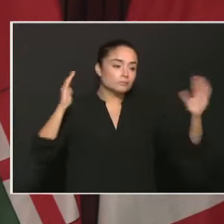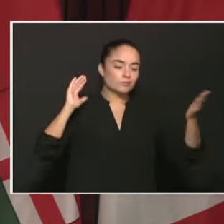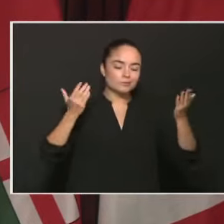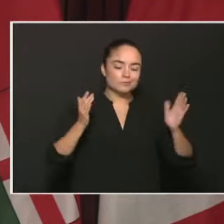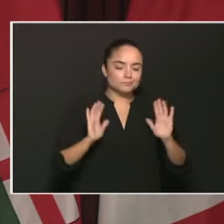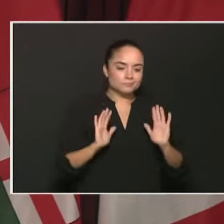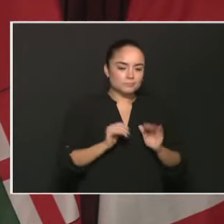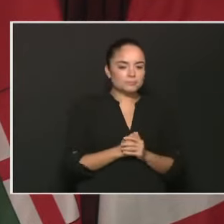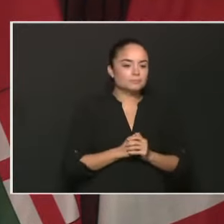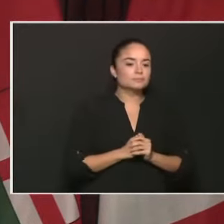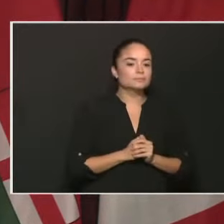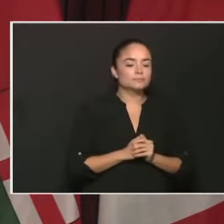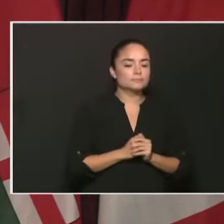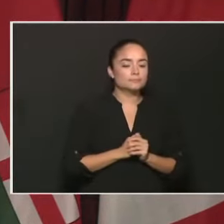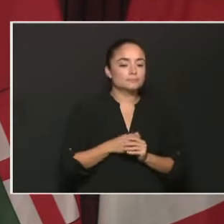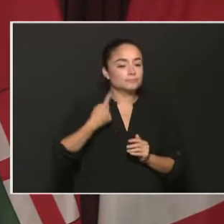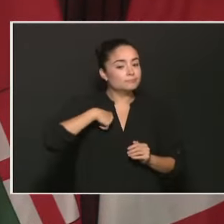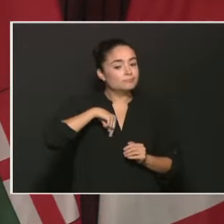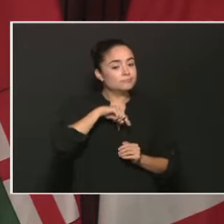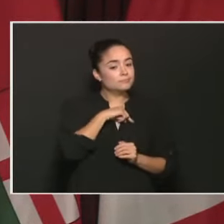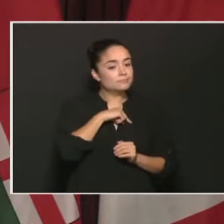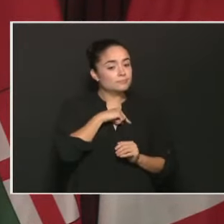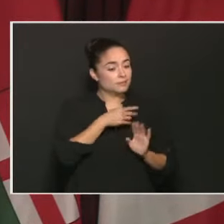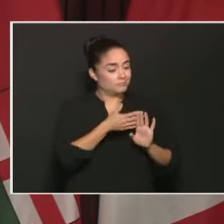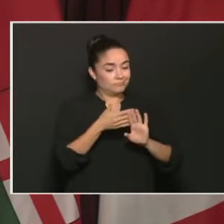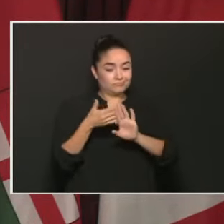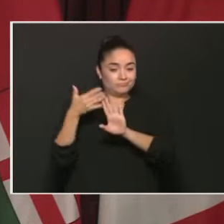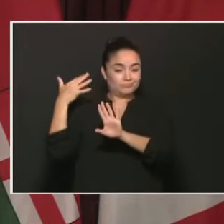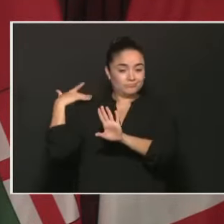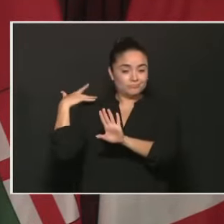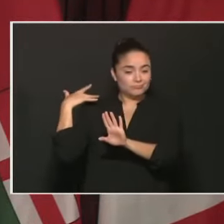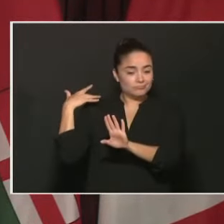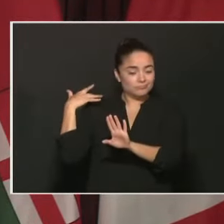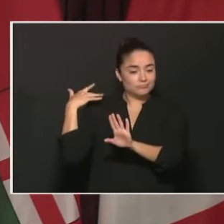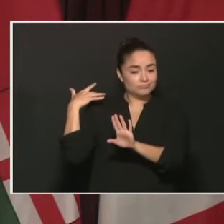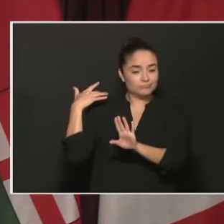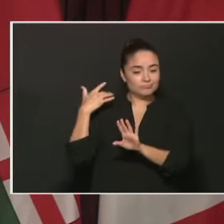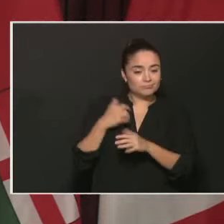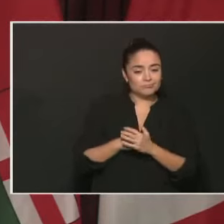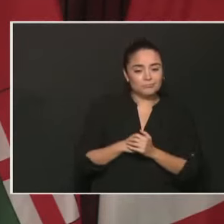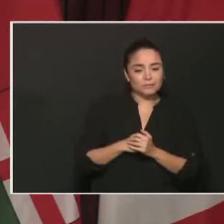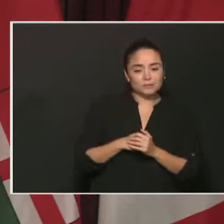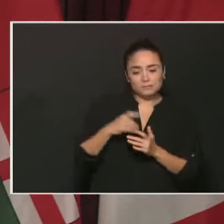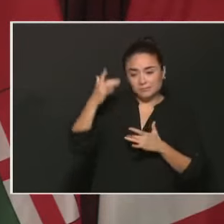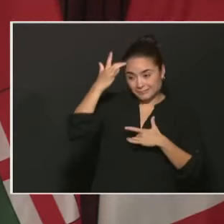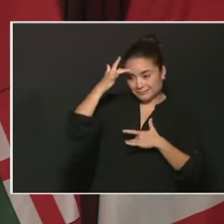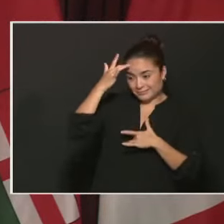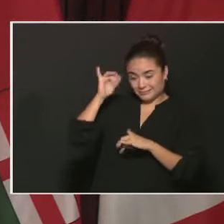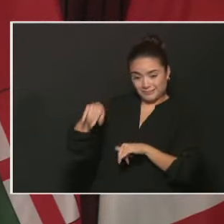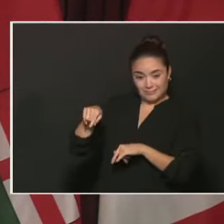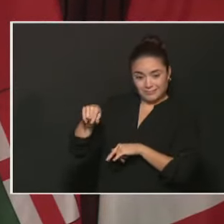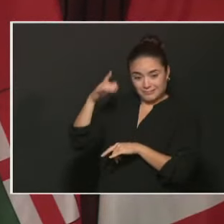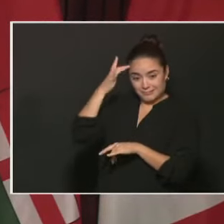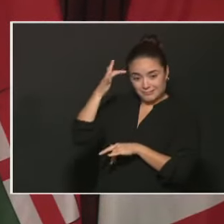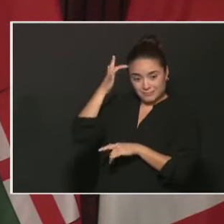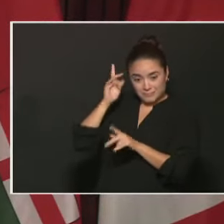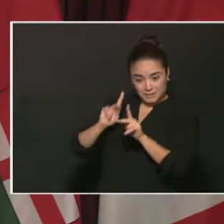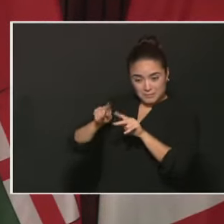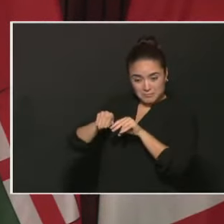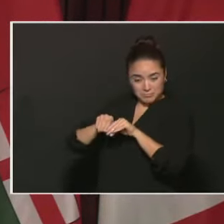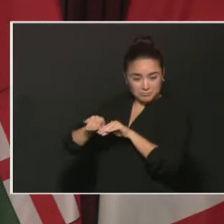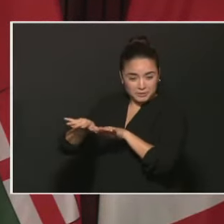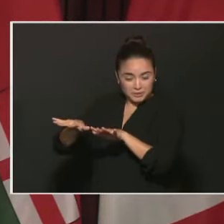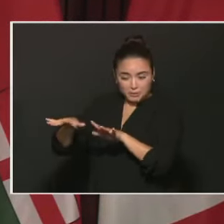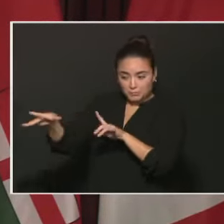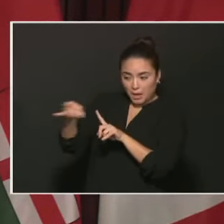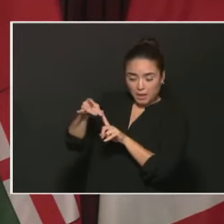we had assessed prior waves where infection had been detected and spread, and we actually looked at one of